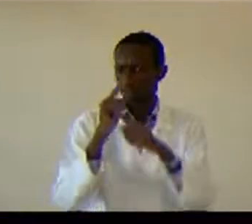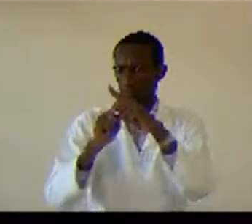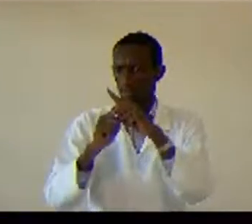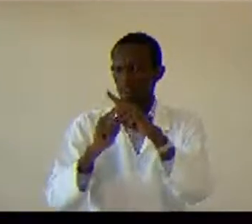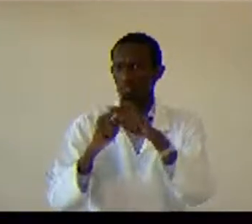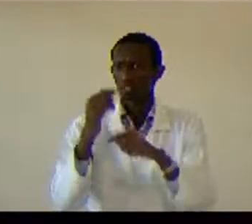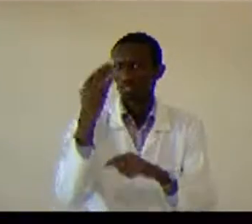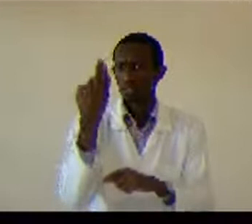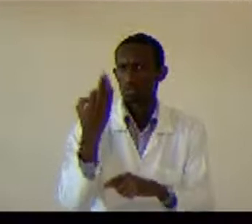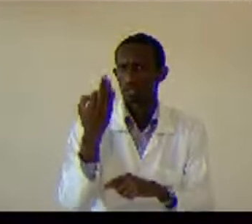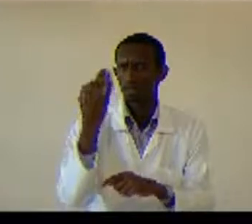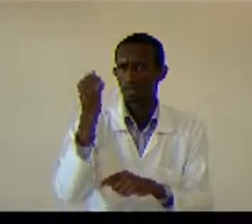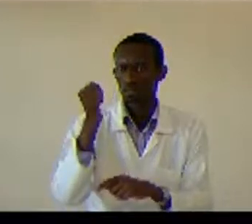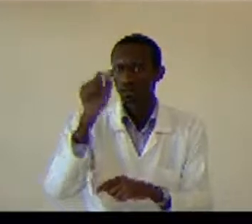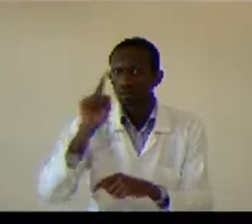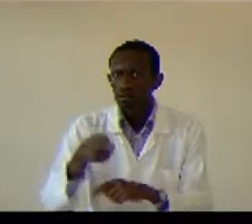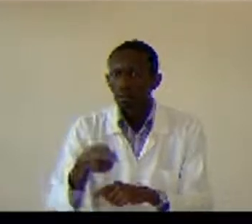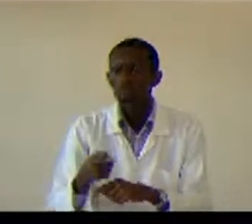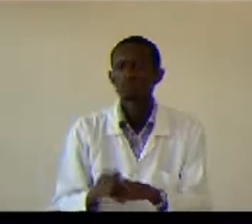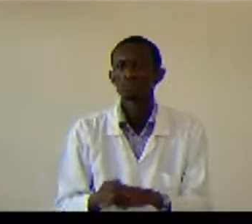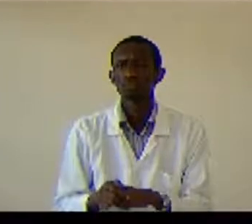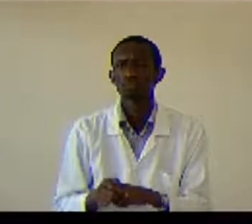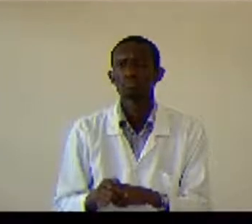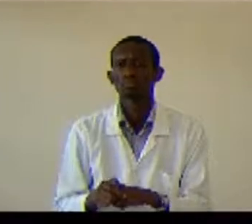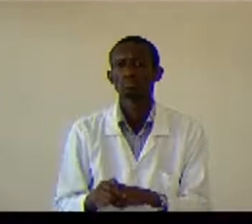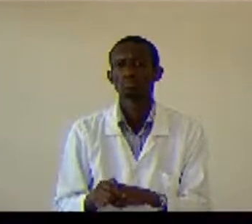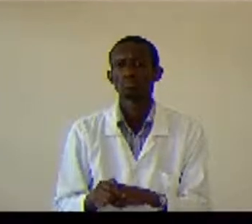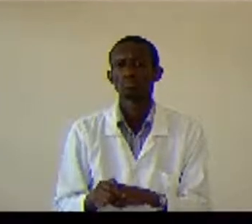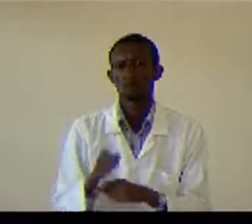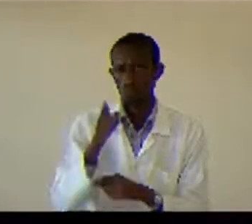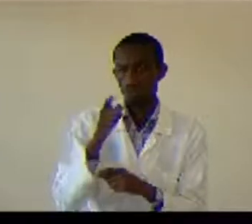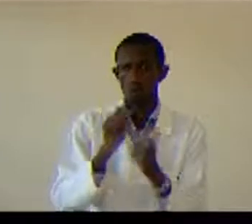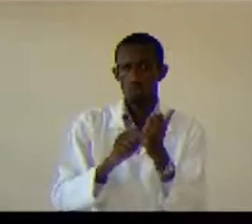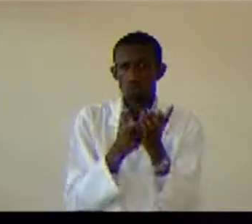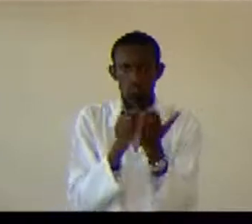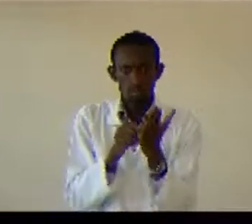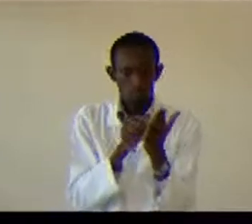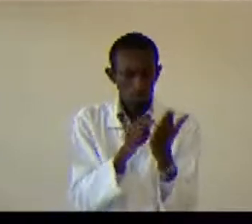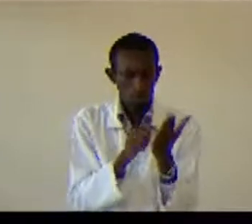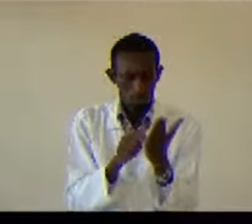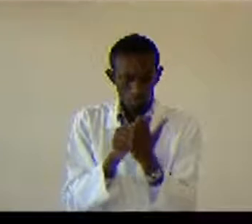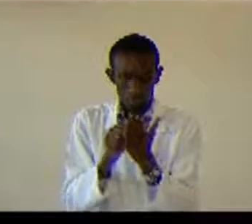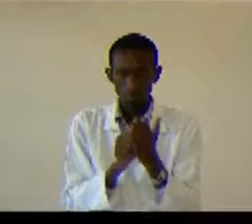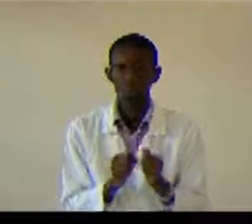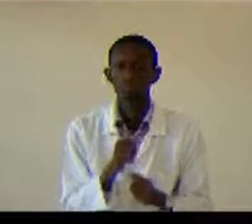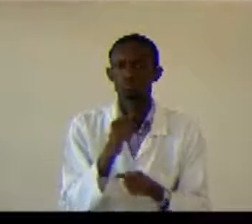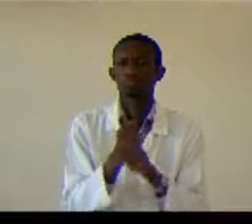330,000. Okay. Get your calculator and press. I'm also going to press with you. 2.5